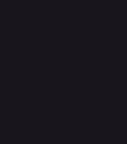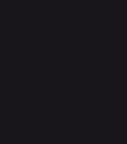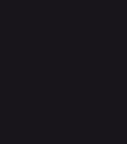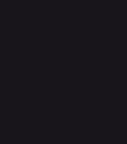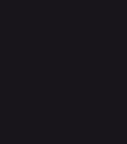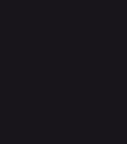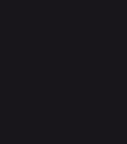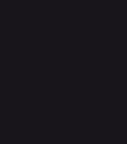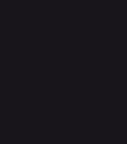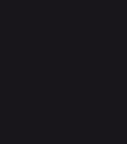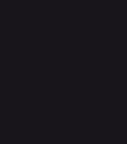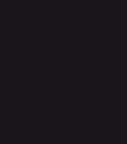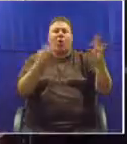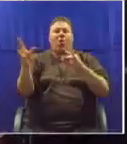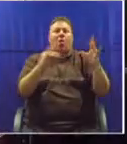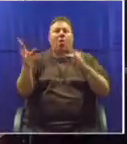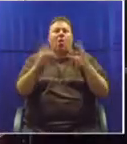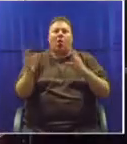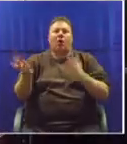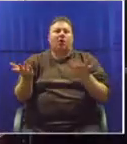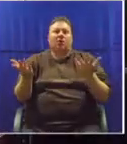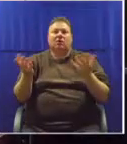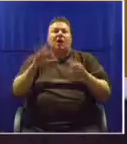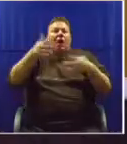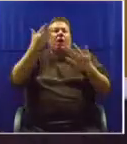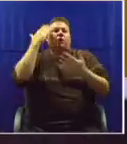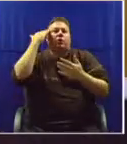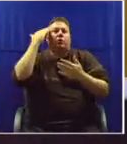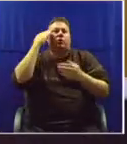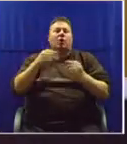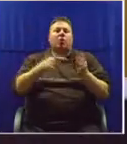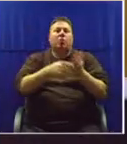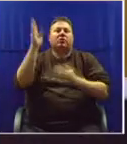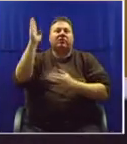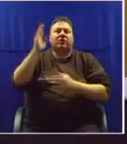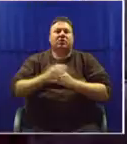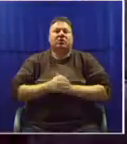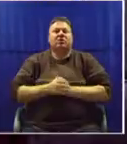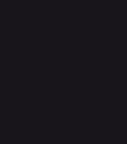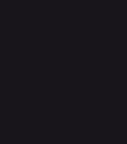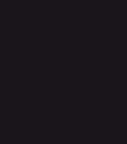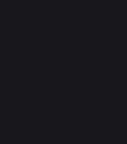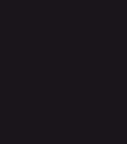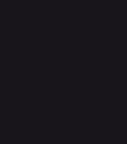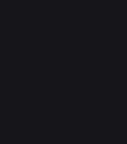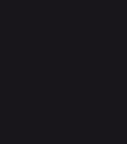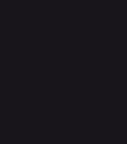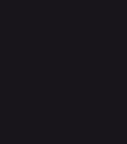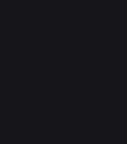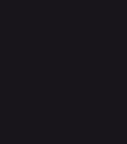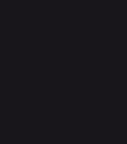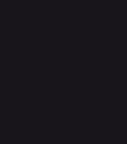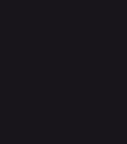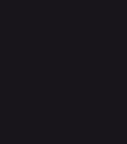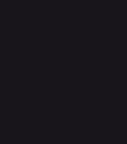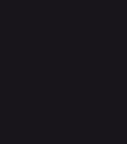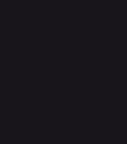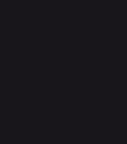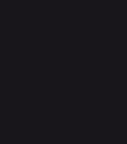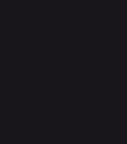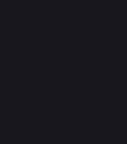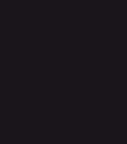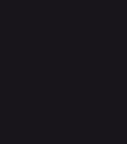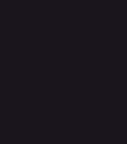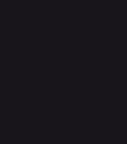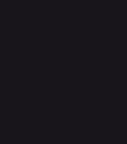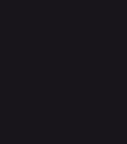said point of order. How do you know that? Yes, how do you know it's a point of order, Speaker? Speaker, I'm standing on Rule 69,